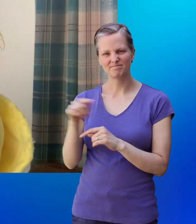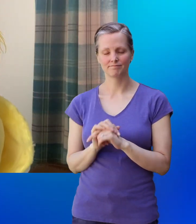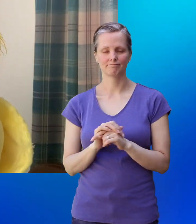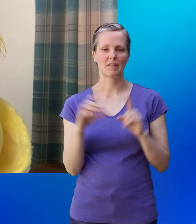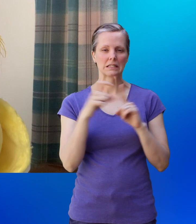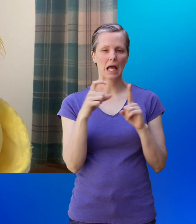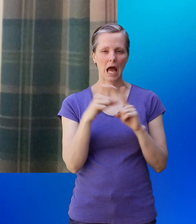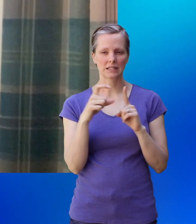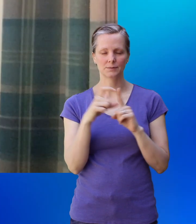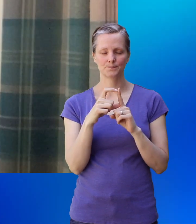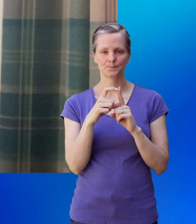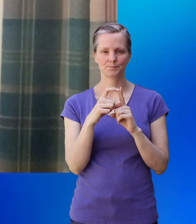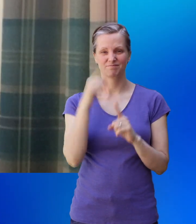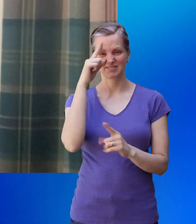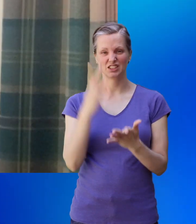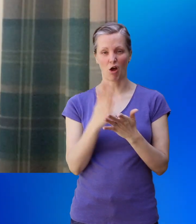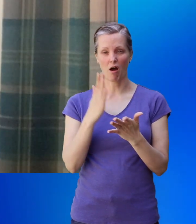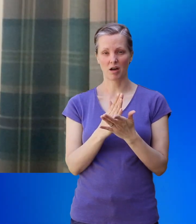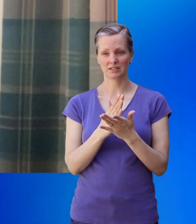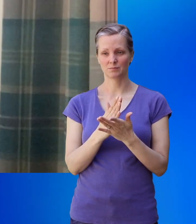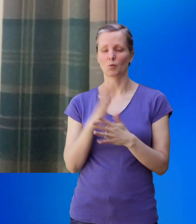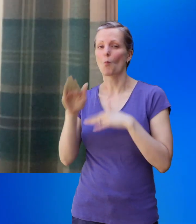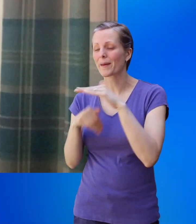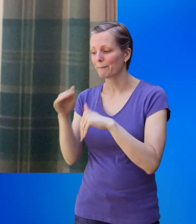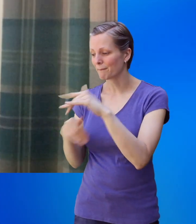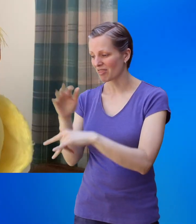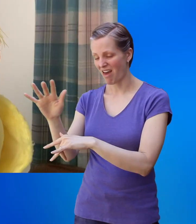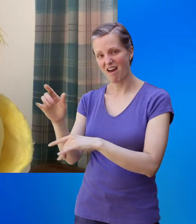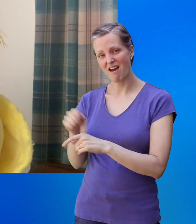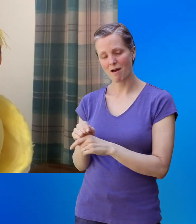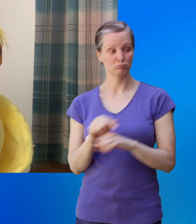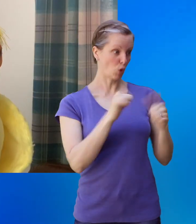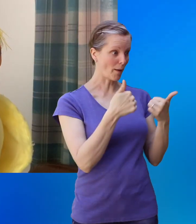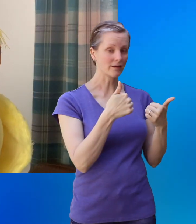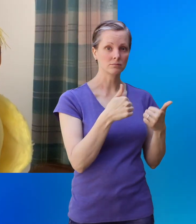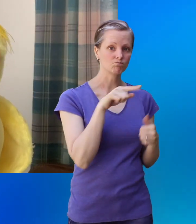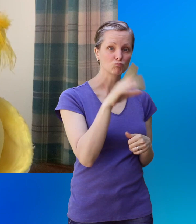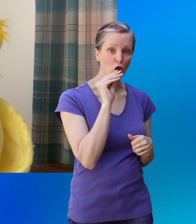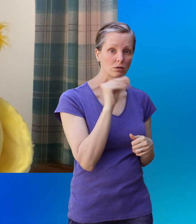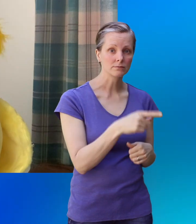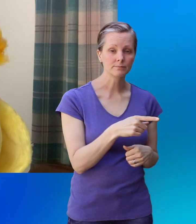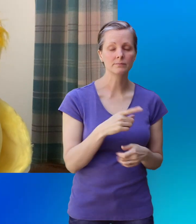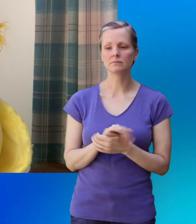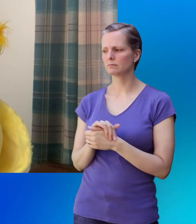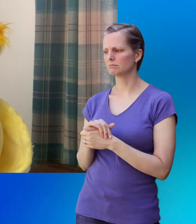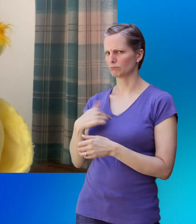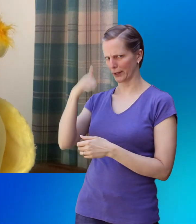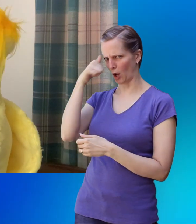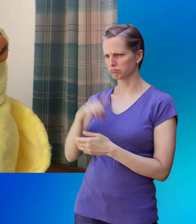dad, Yes. he decided he was going to swim there. Okay. Well, you're a duck. I